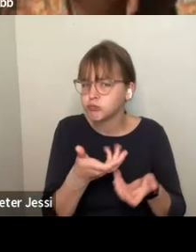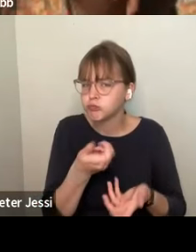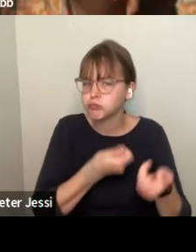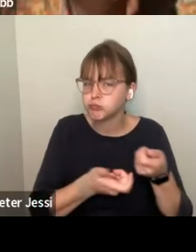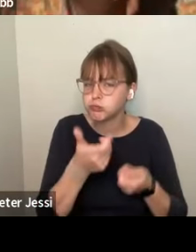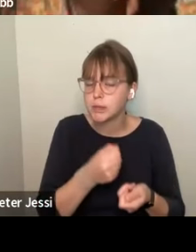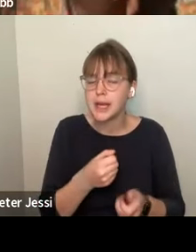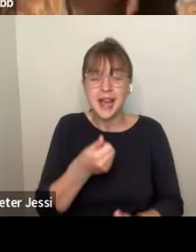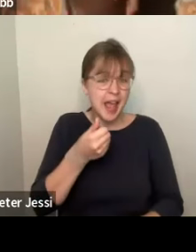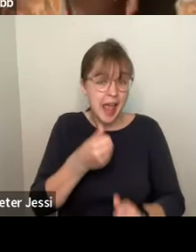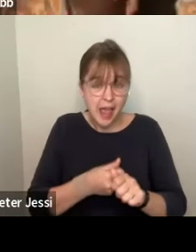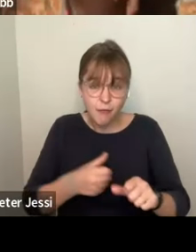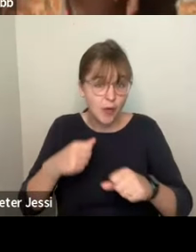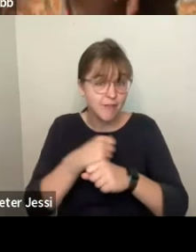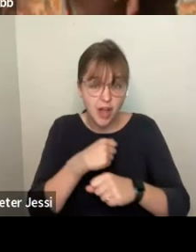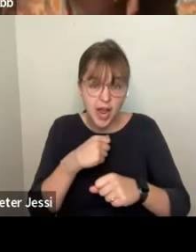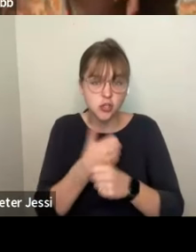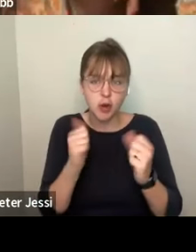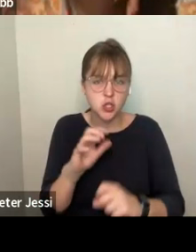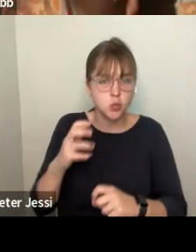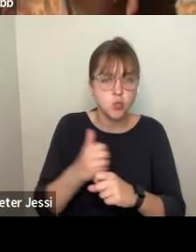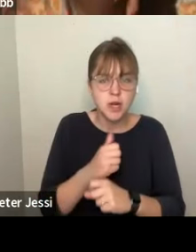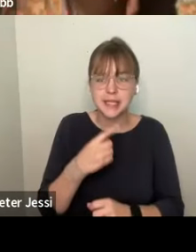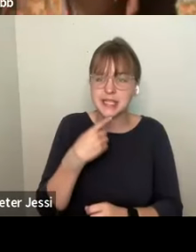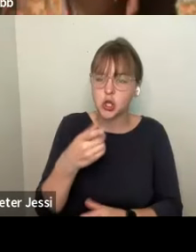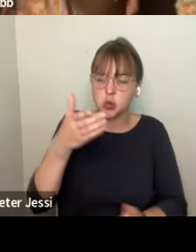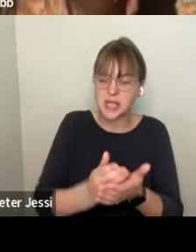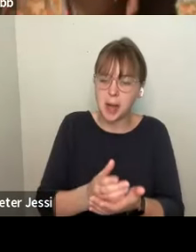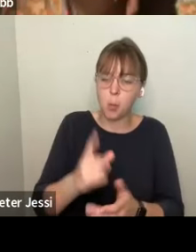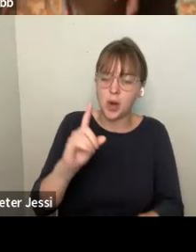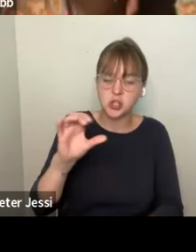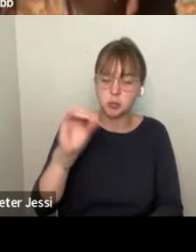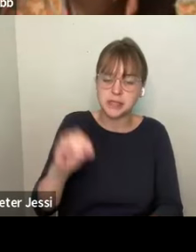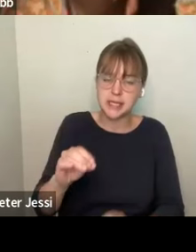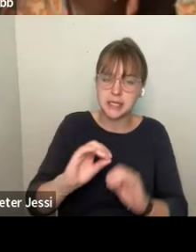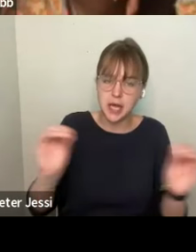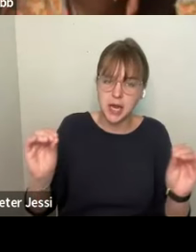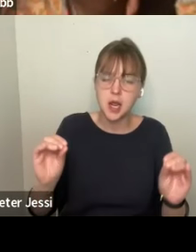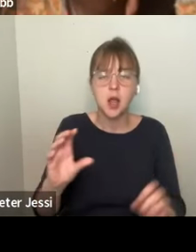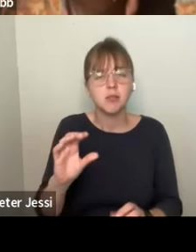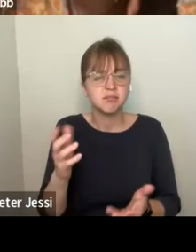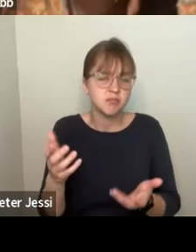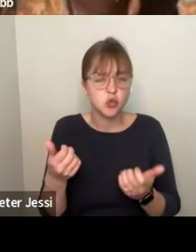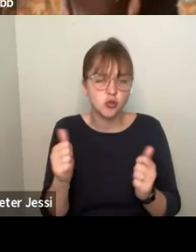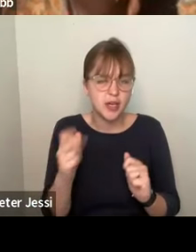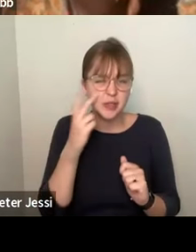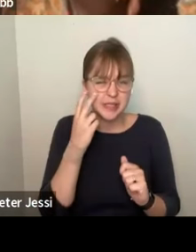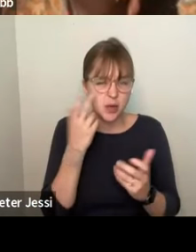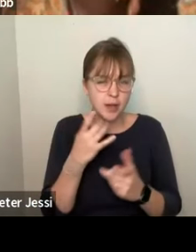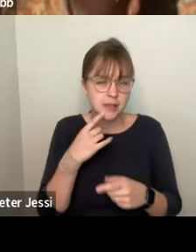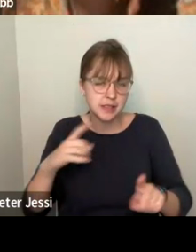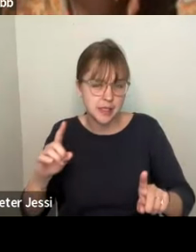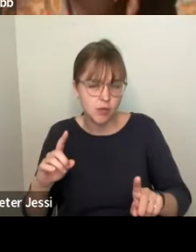ones. And kids always do better when they know it's out of a place of love and caring, not out of a place of judging and